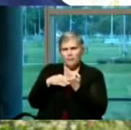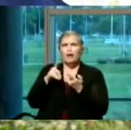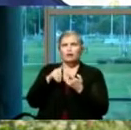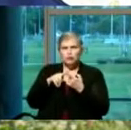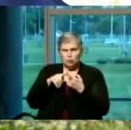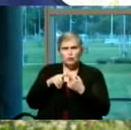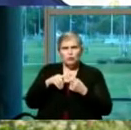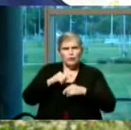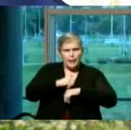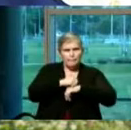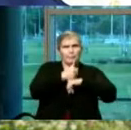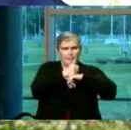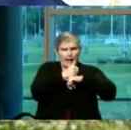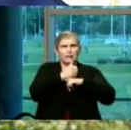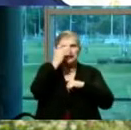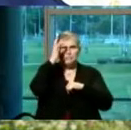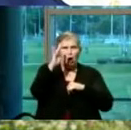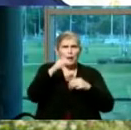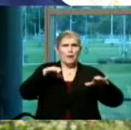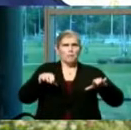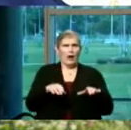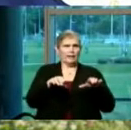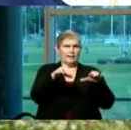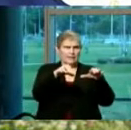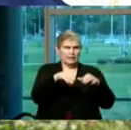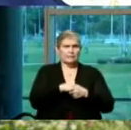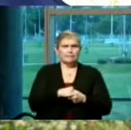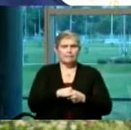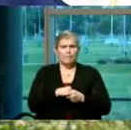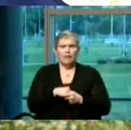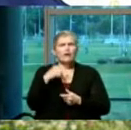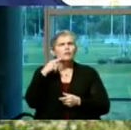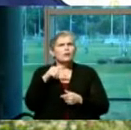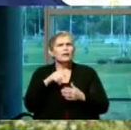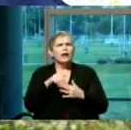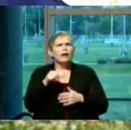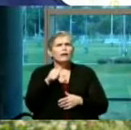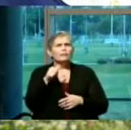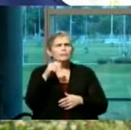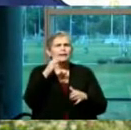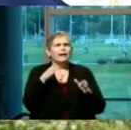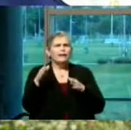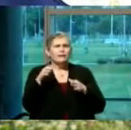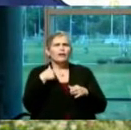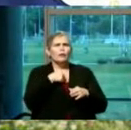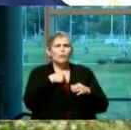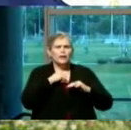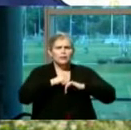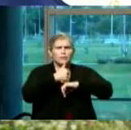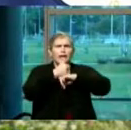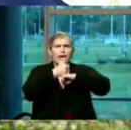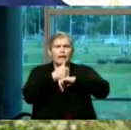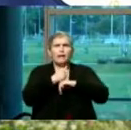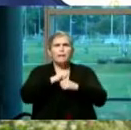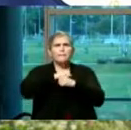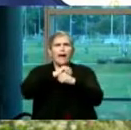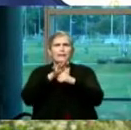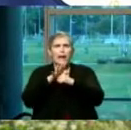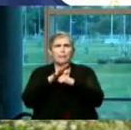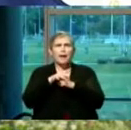practices. As part of our Pandemic Assistance for Producers initiative, we created the Pandemic Cover Crop